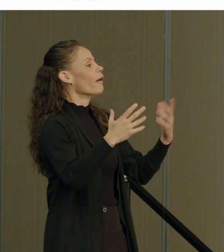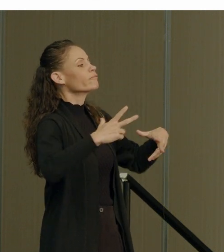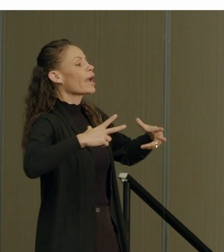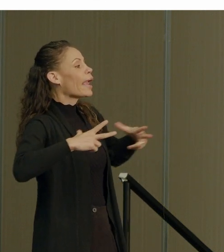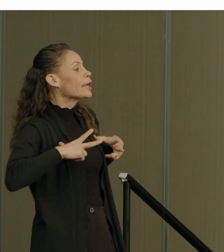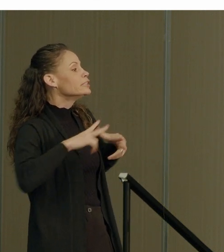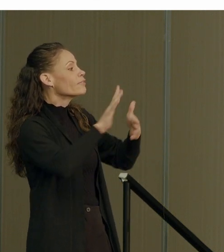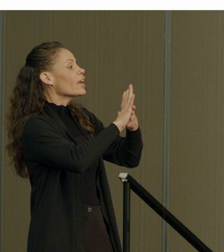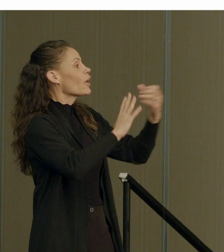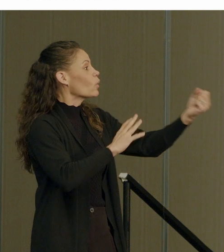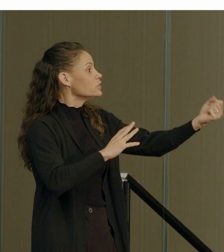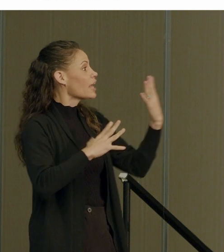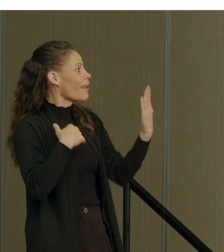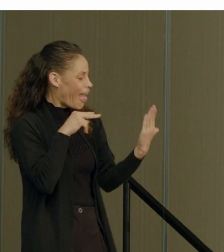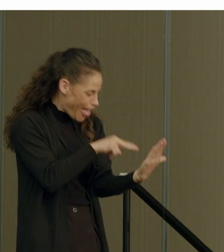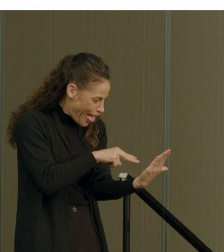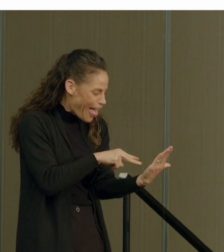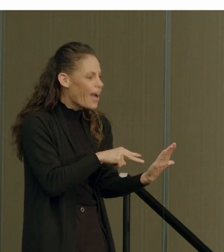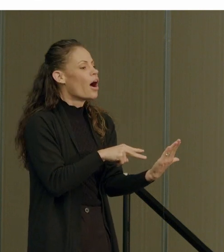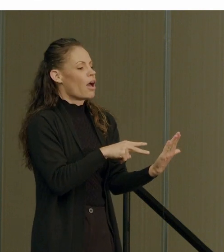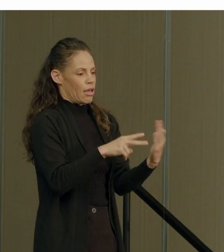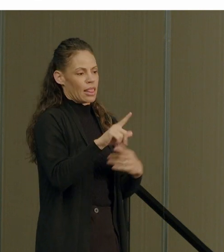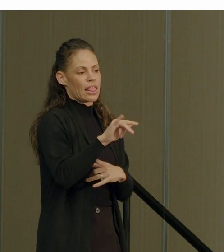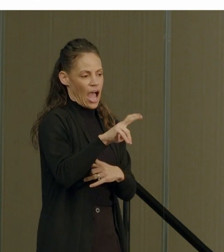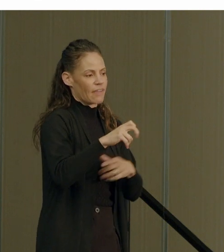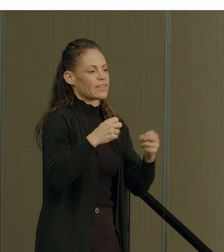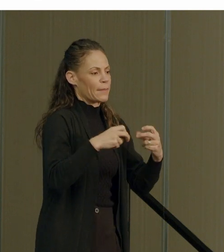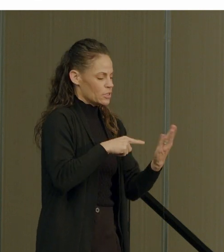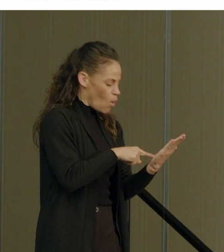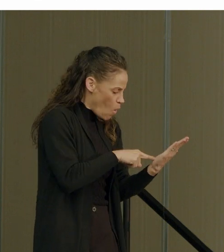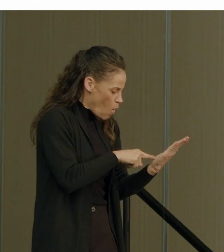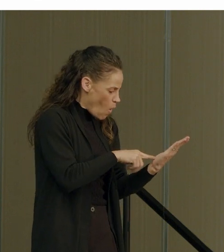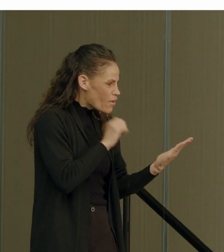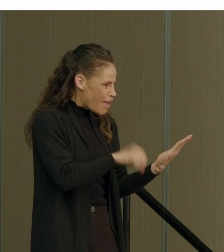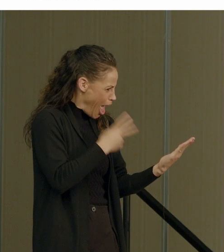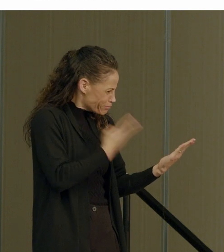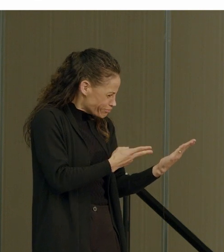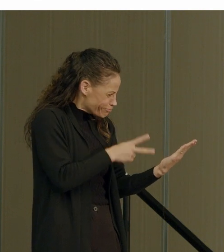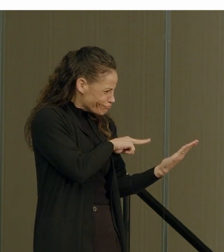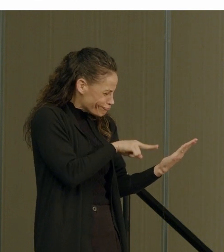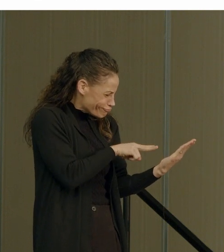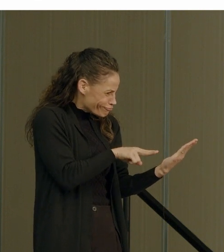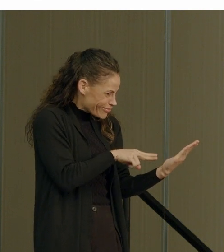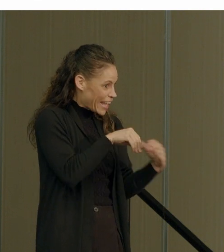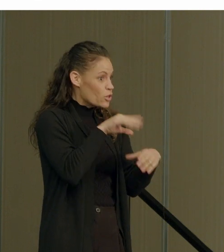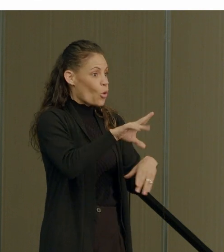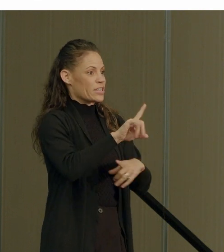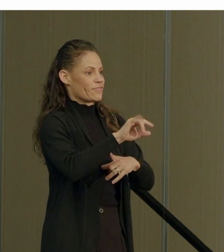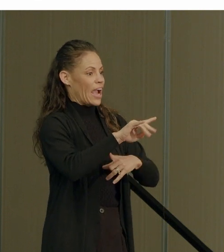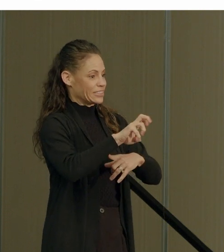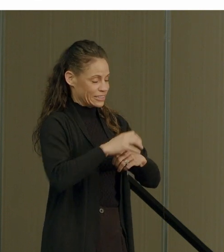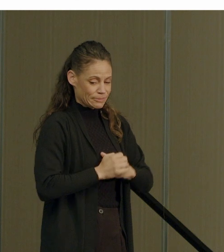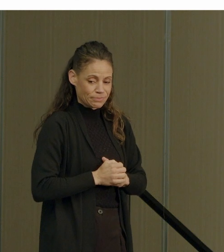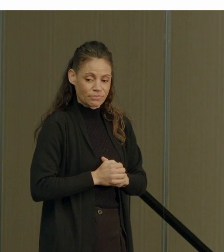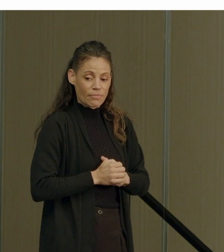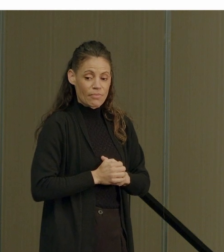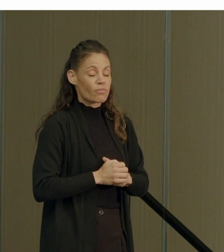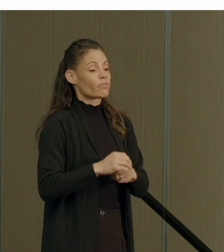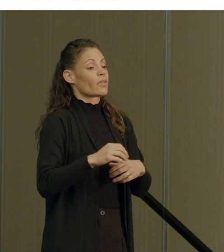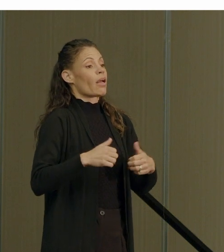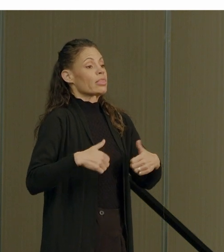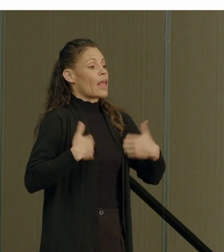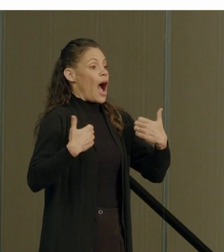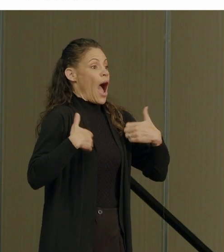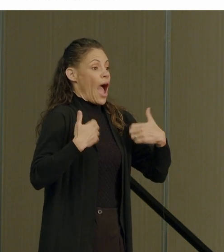vacation, definitely try it out and get some live captions on your device. We've come a really long way with live